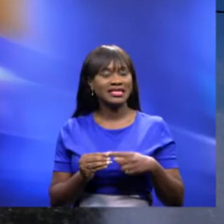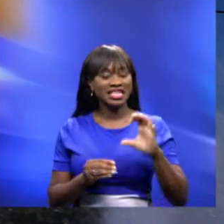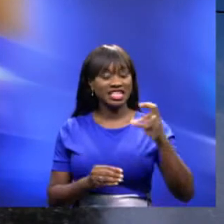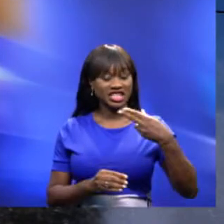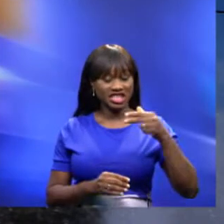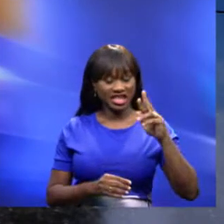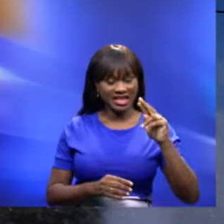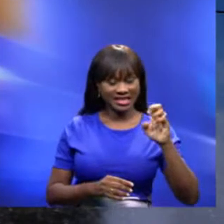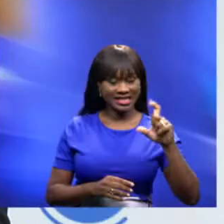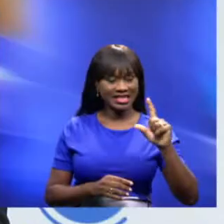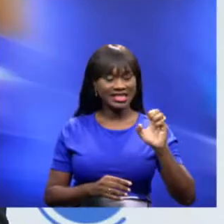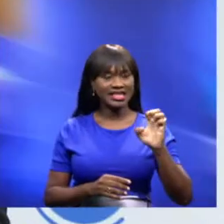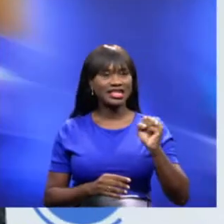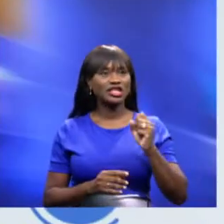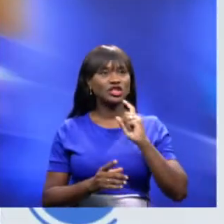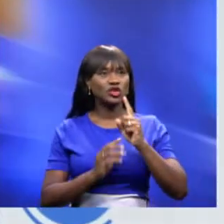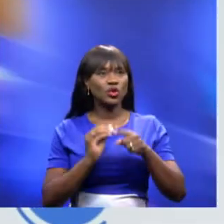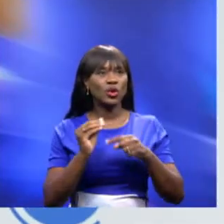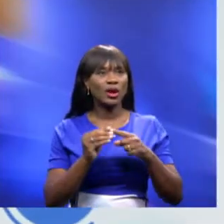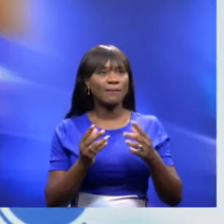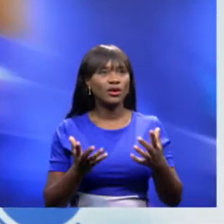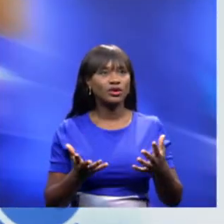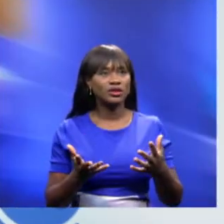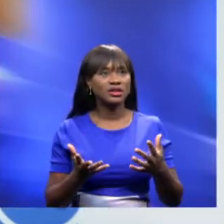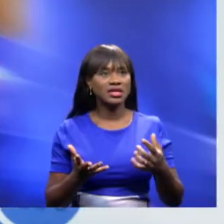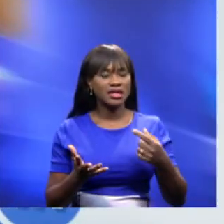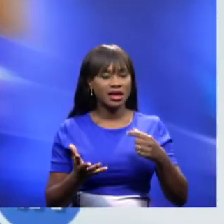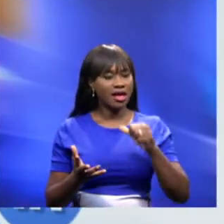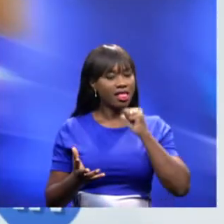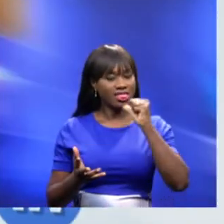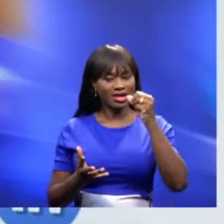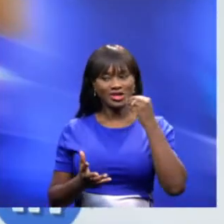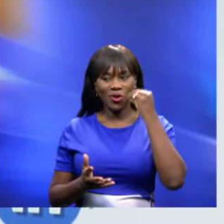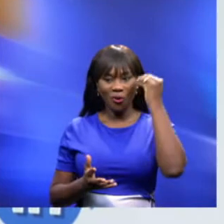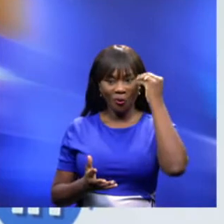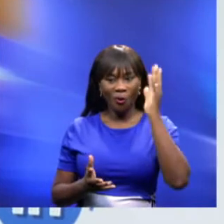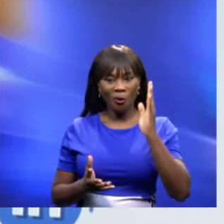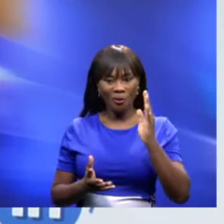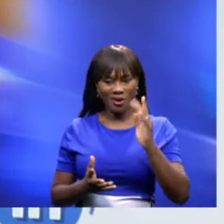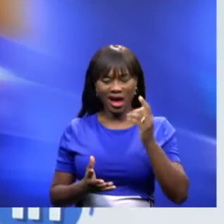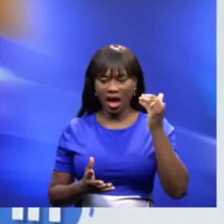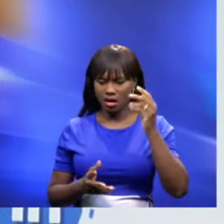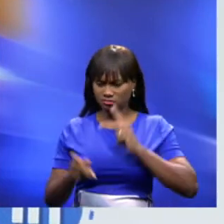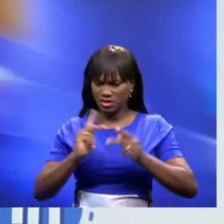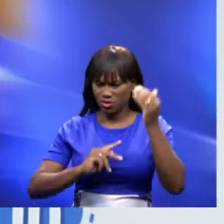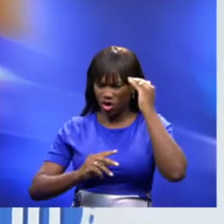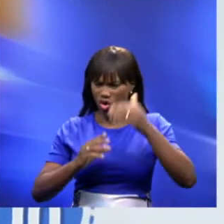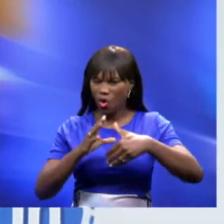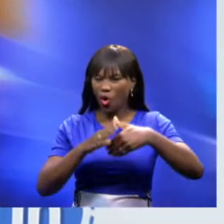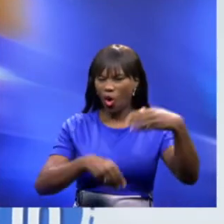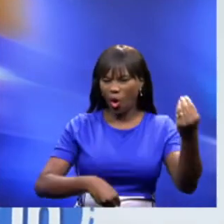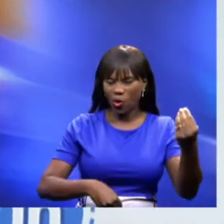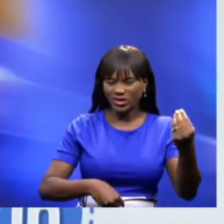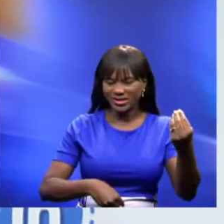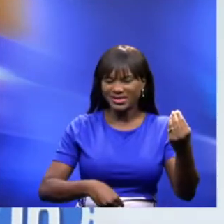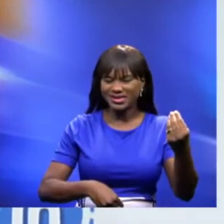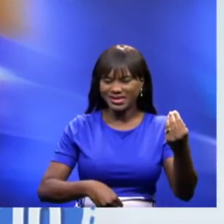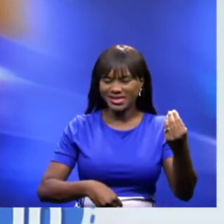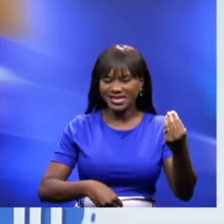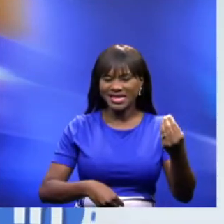mentioned the situation where I am not at home, or I'm by TV6 today. Yeah. I just wanted to throw in